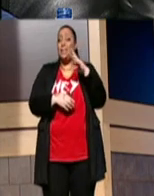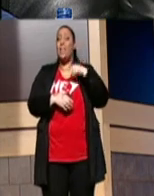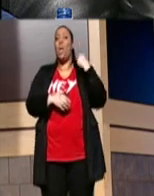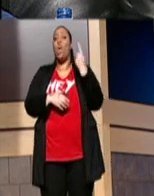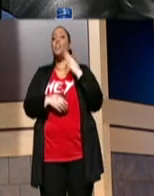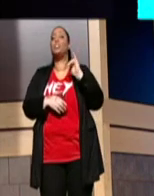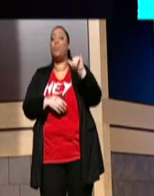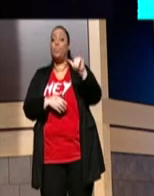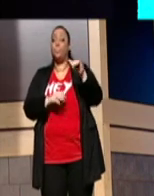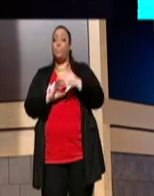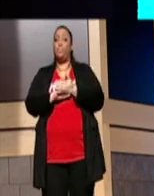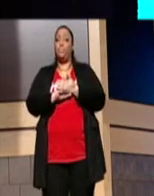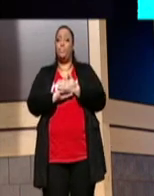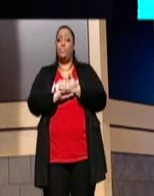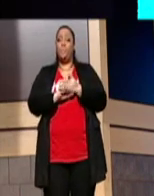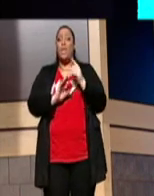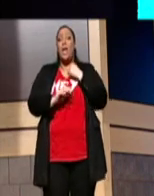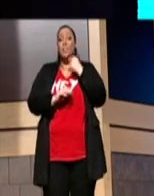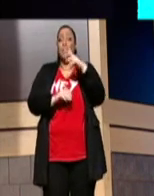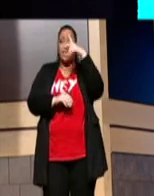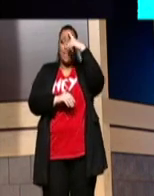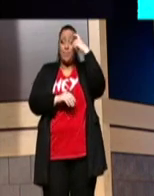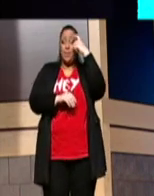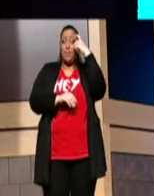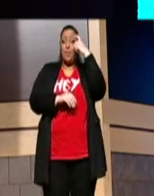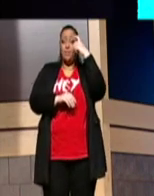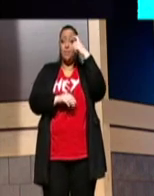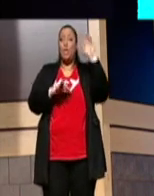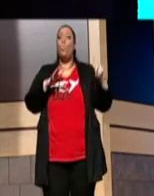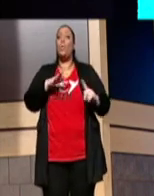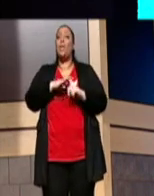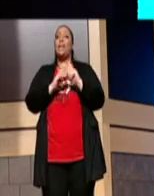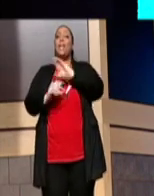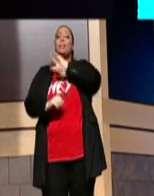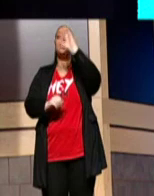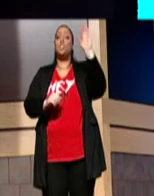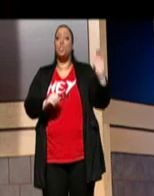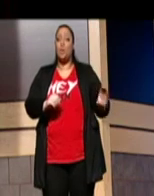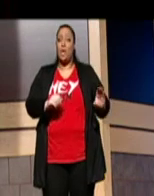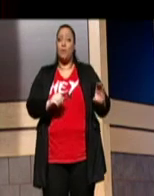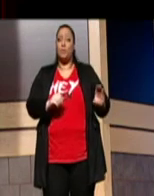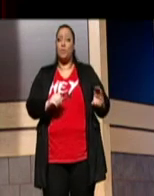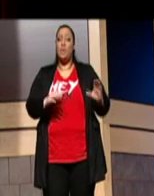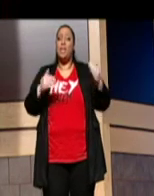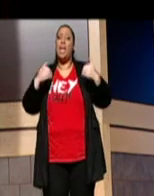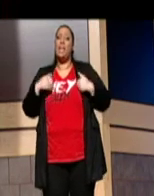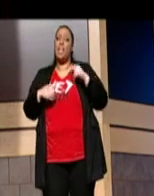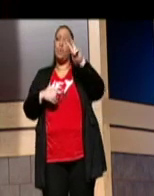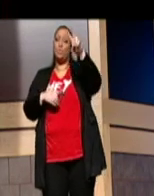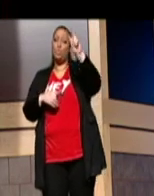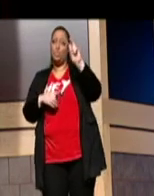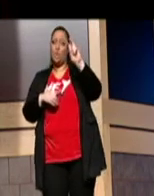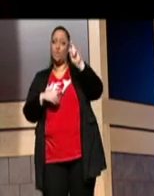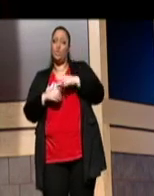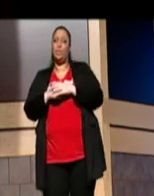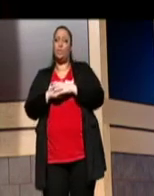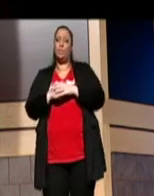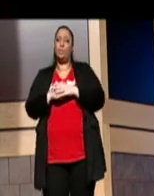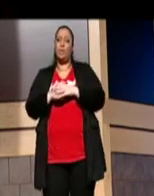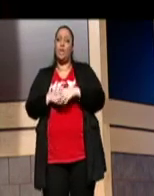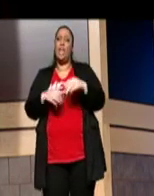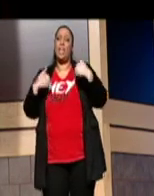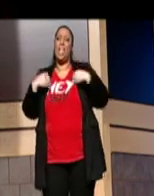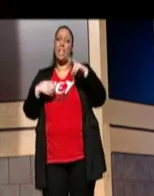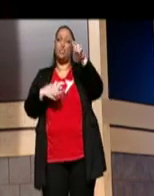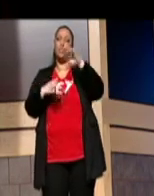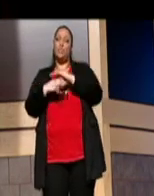eternal. Now, I'm saying that because when I came to Chicago, I came with $200. And as I came with